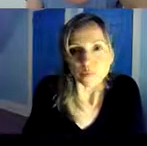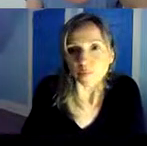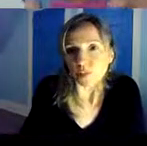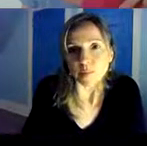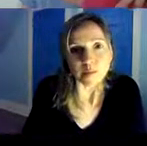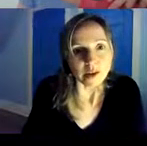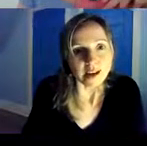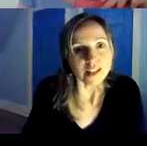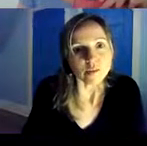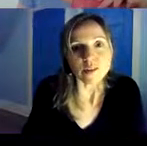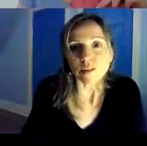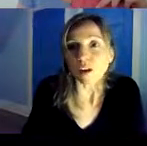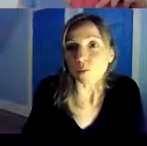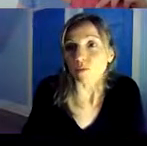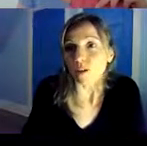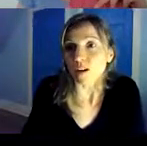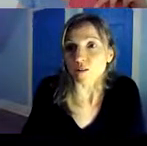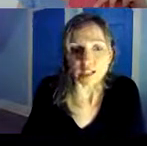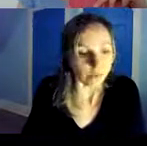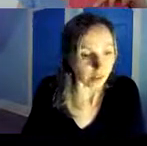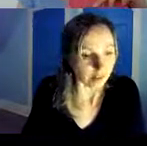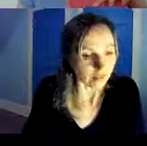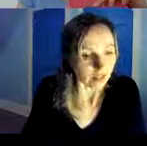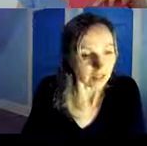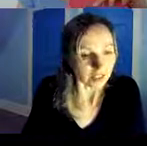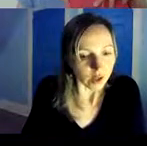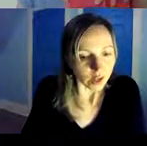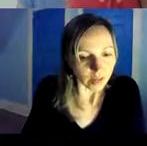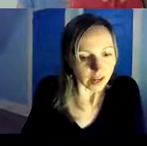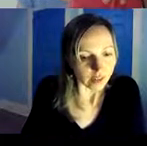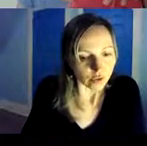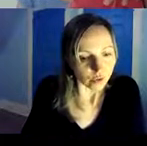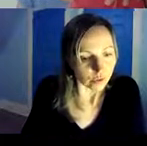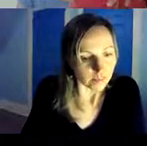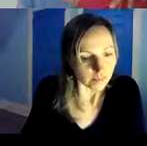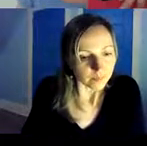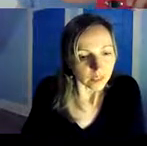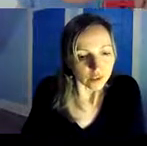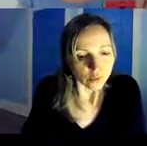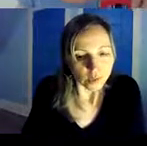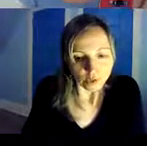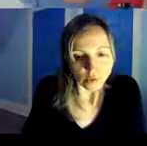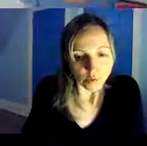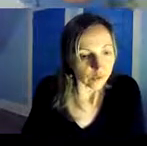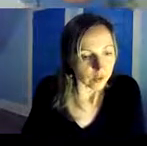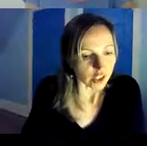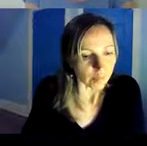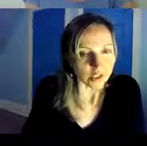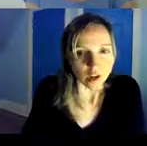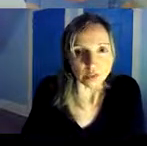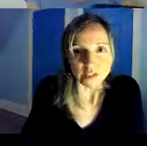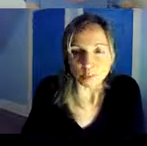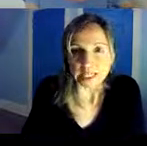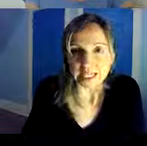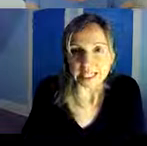So some impacts. So this is a lot of work for gardeners to get rid of. Let's talk about how to control it. So once you know that you've got